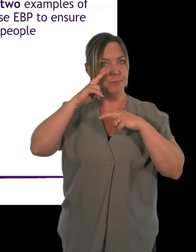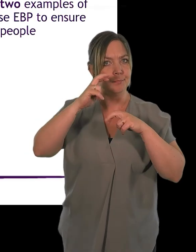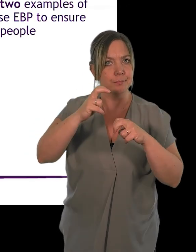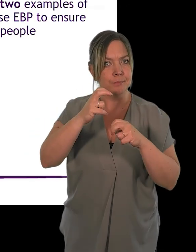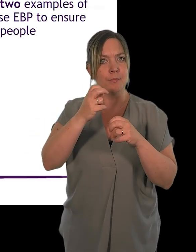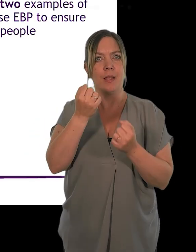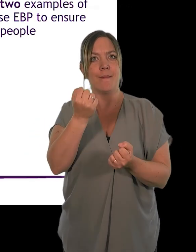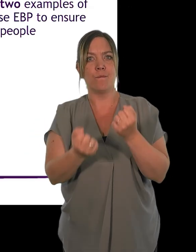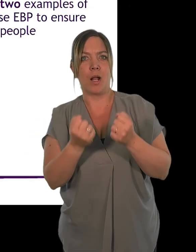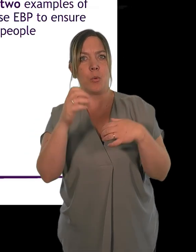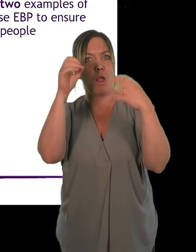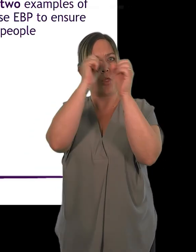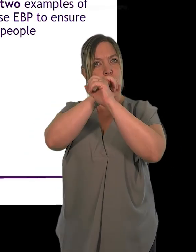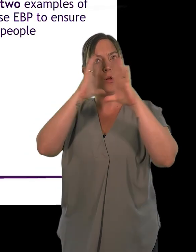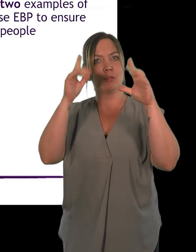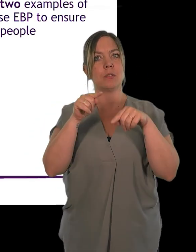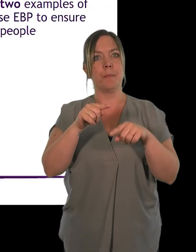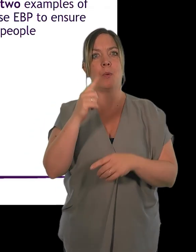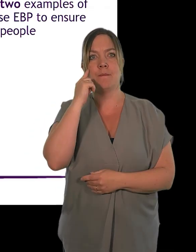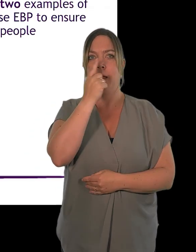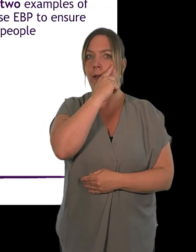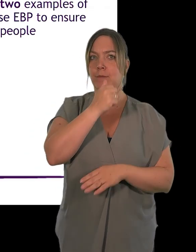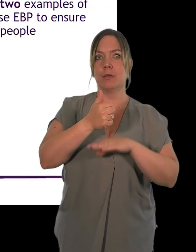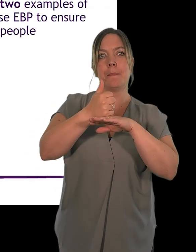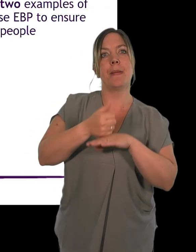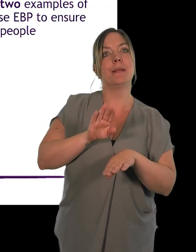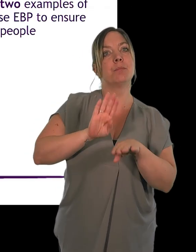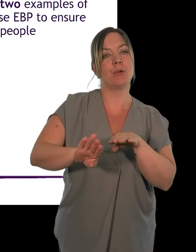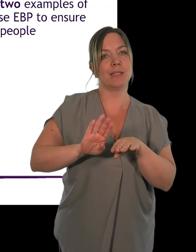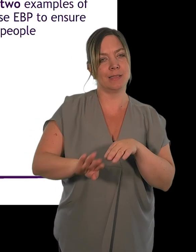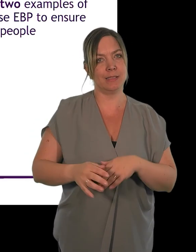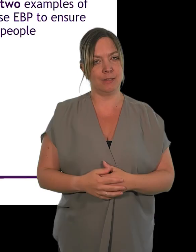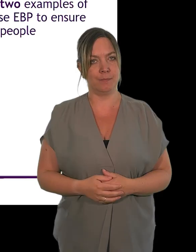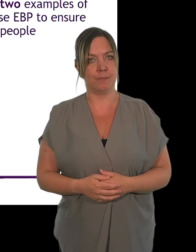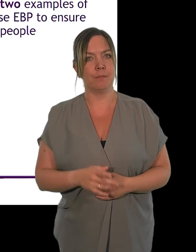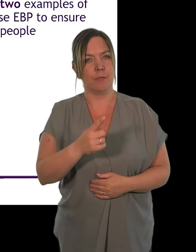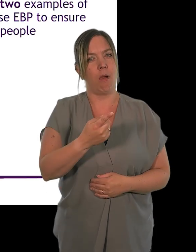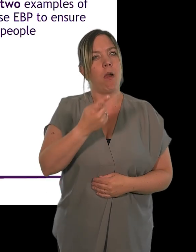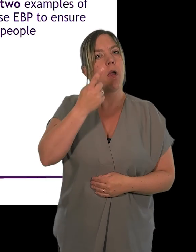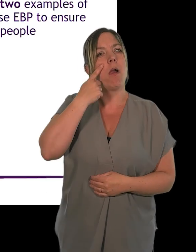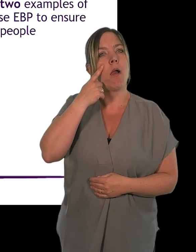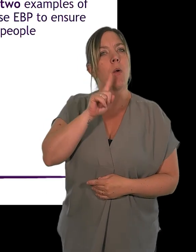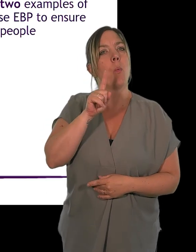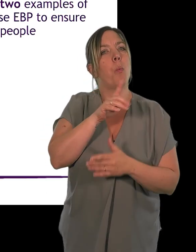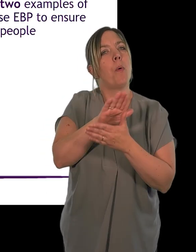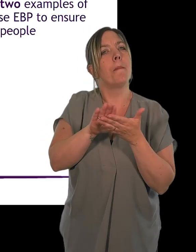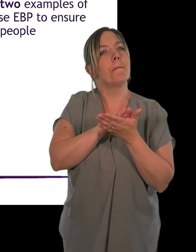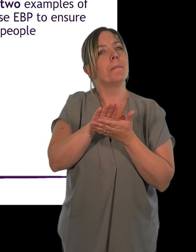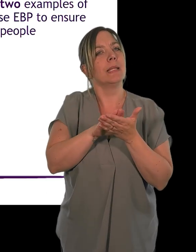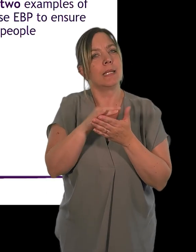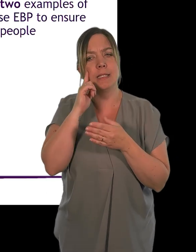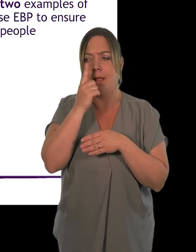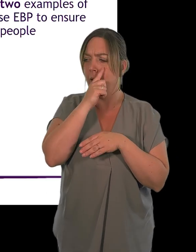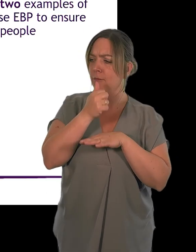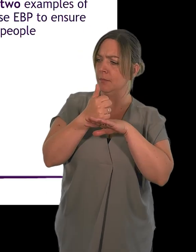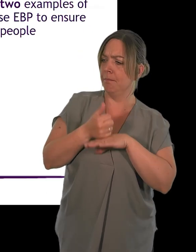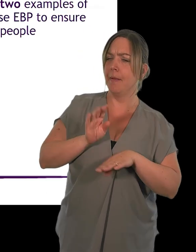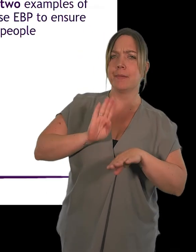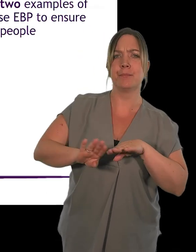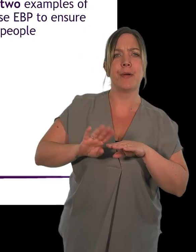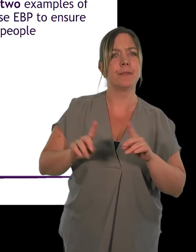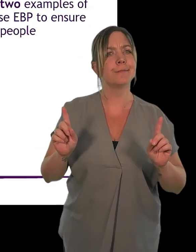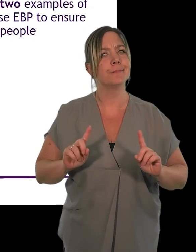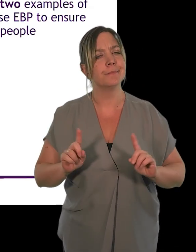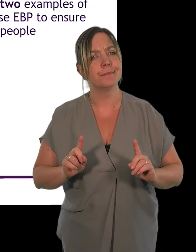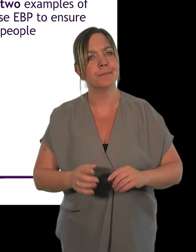evaluate the concept of evidence-based practice. So let's have a quick look at what is meant